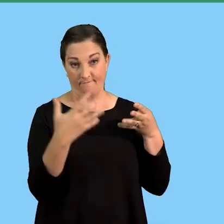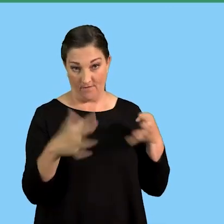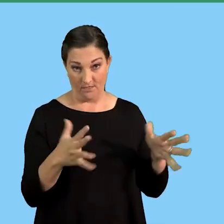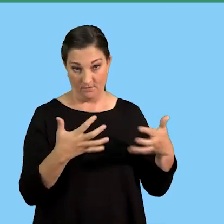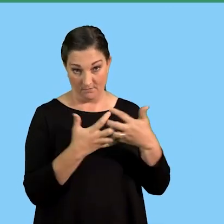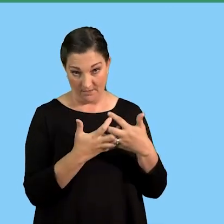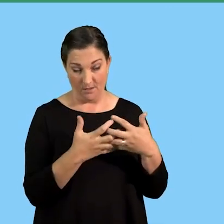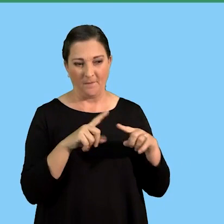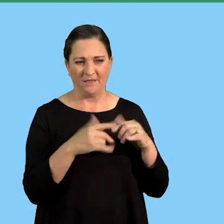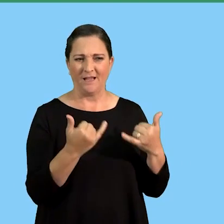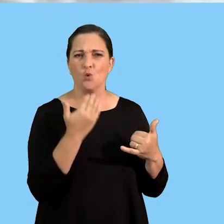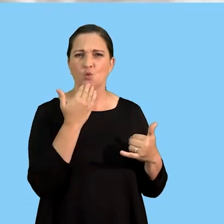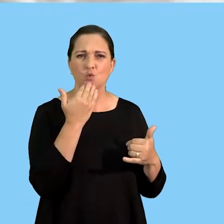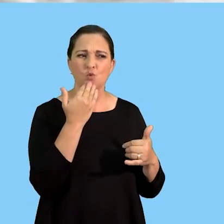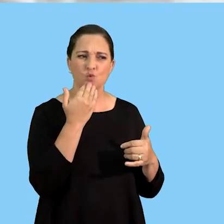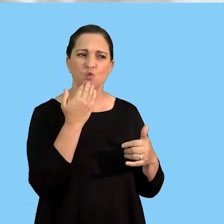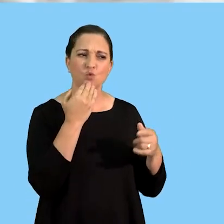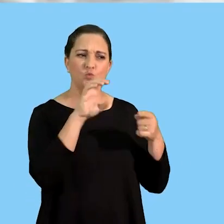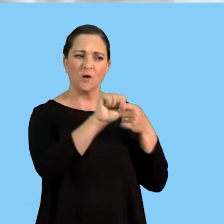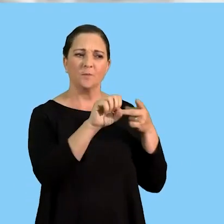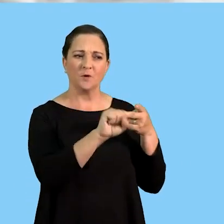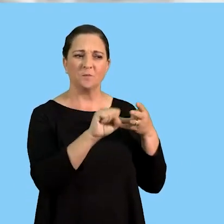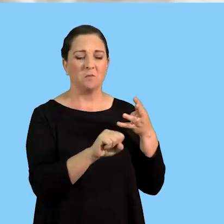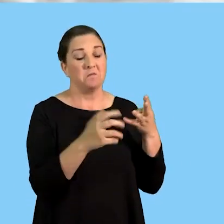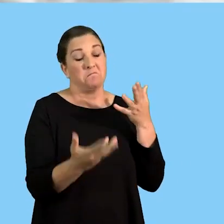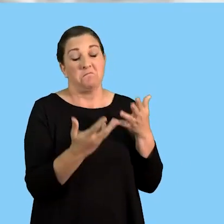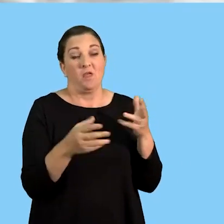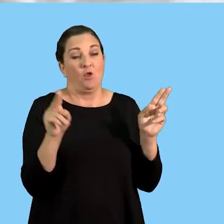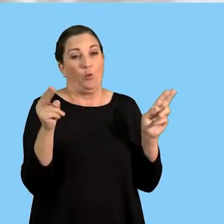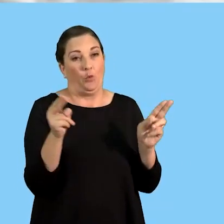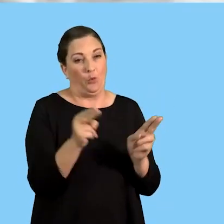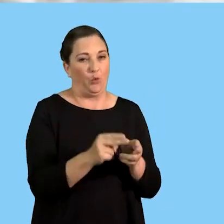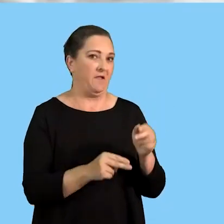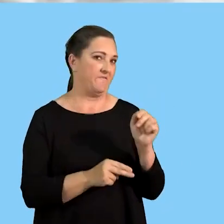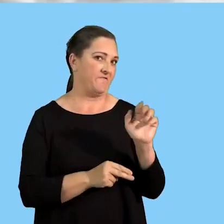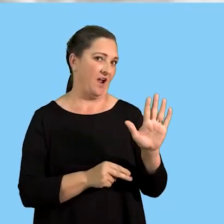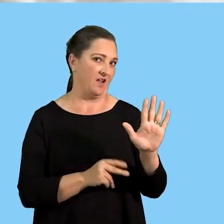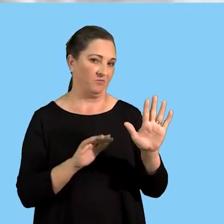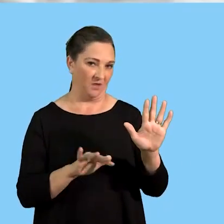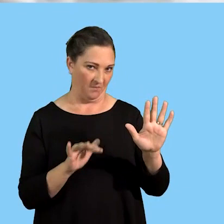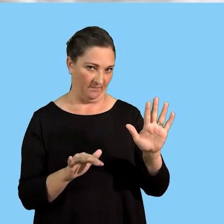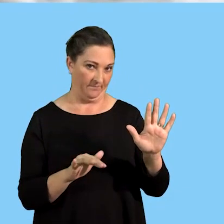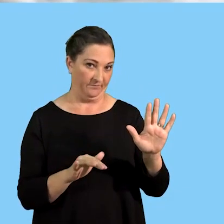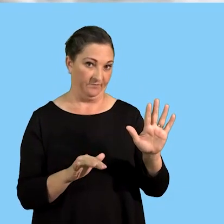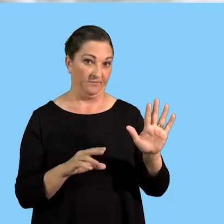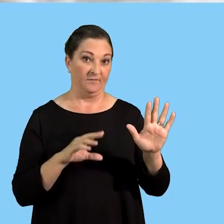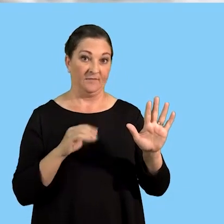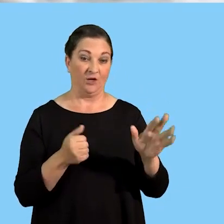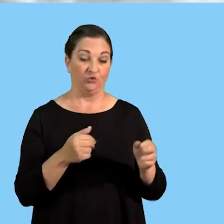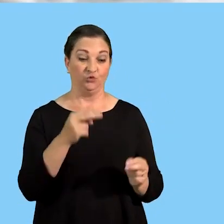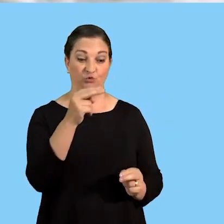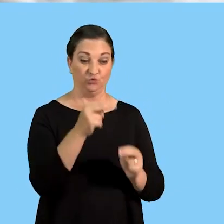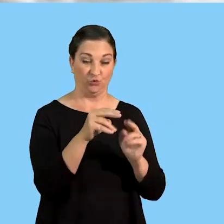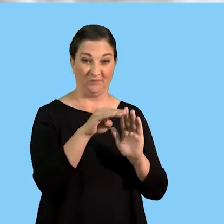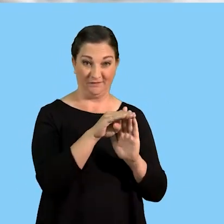that after conducting your reference checks, you have found only 5 to be suitable for that position. You